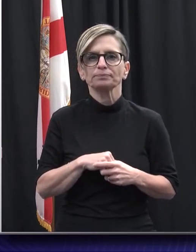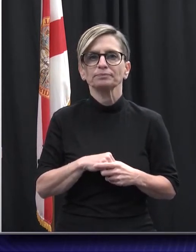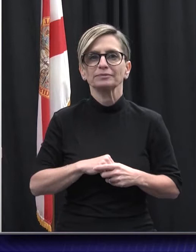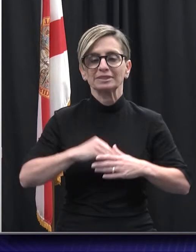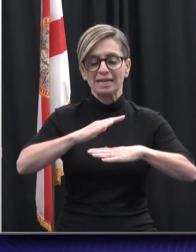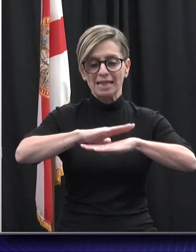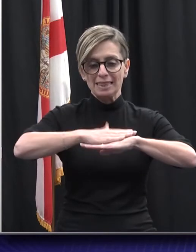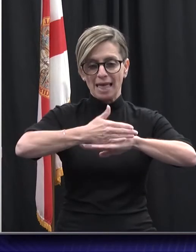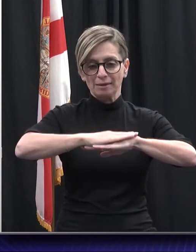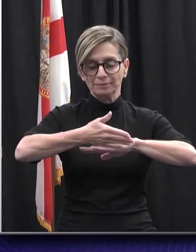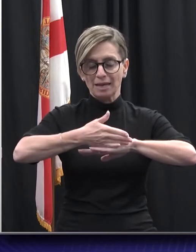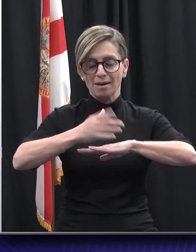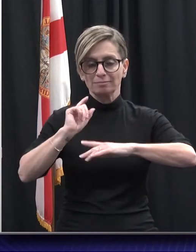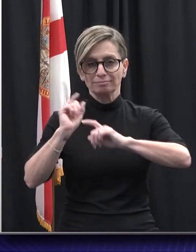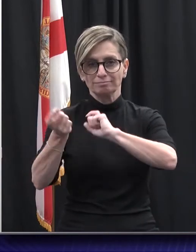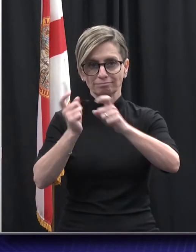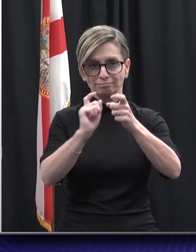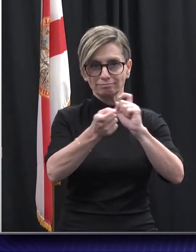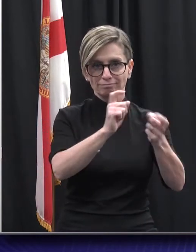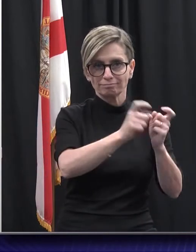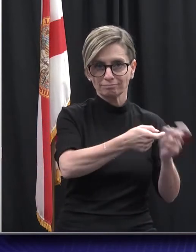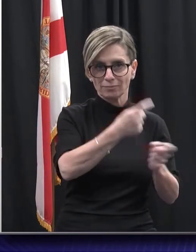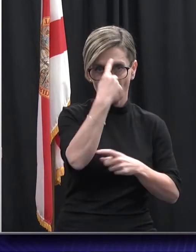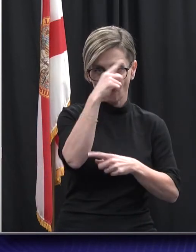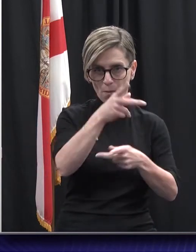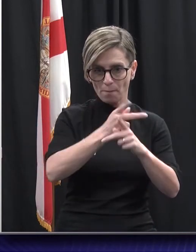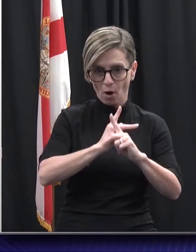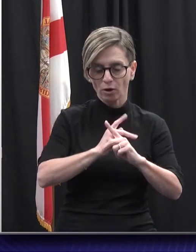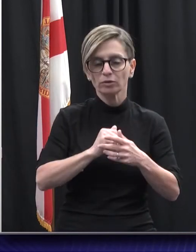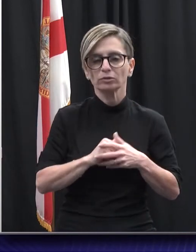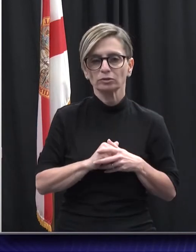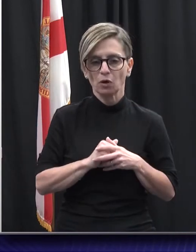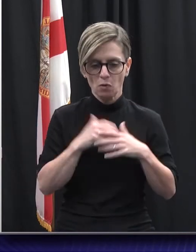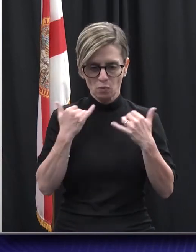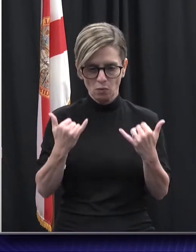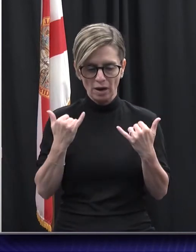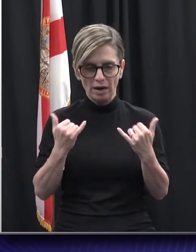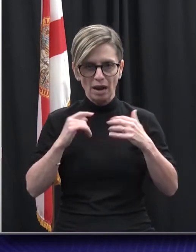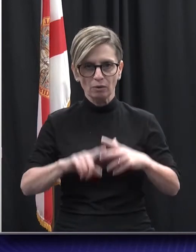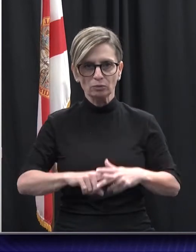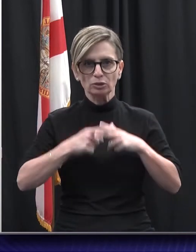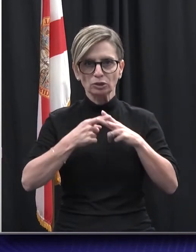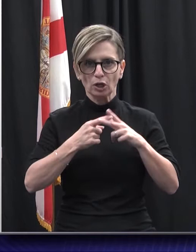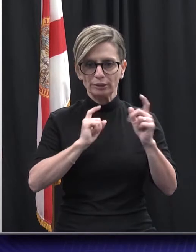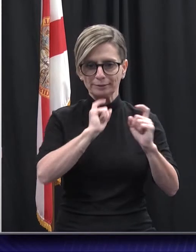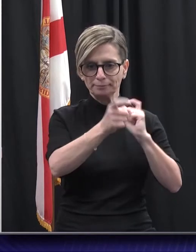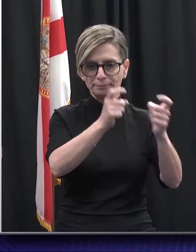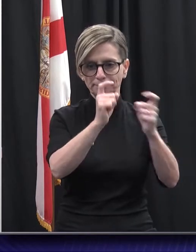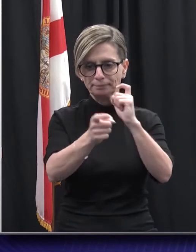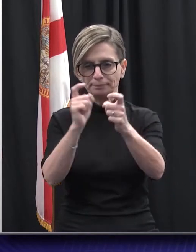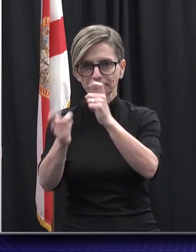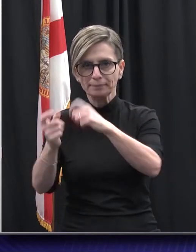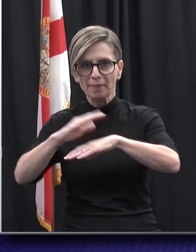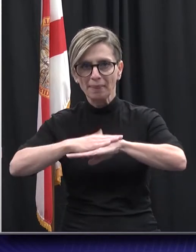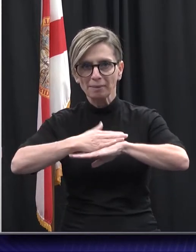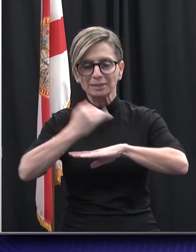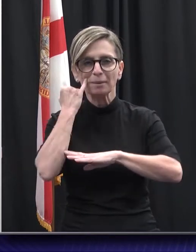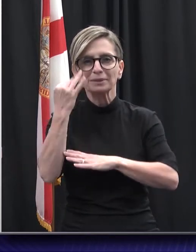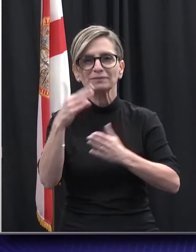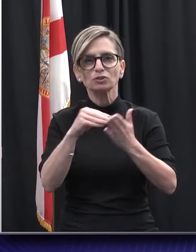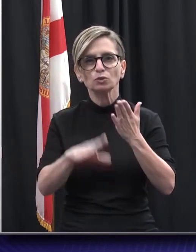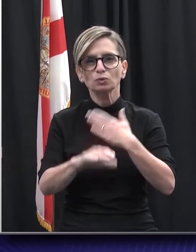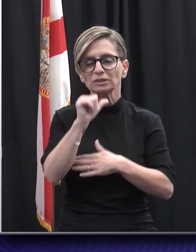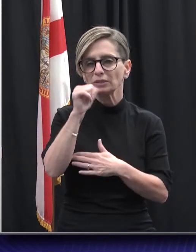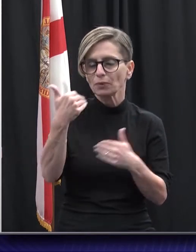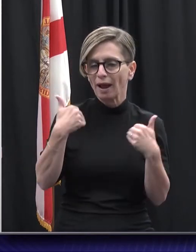laptop deployment, we are currently distributing digital devices to students that do not already have a digital device in their